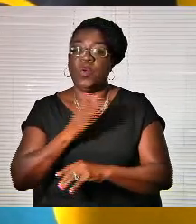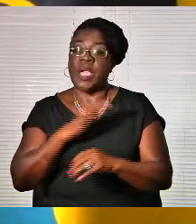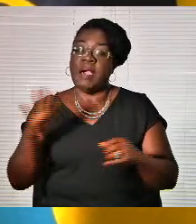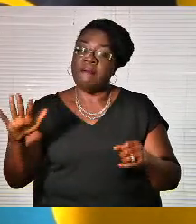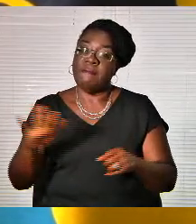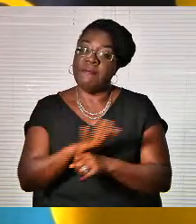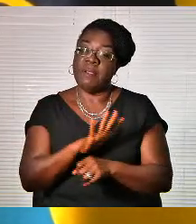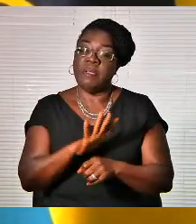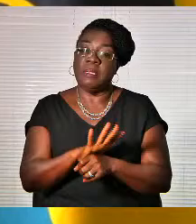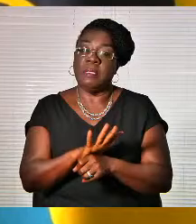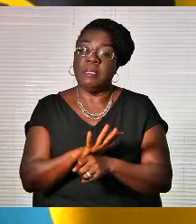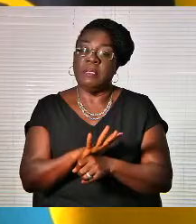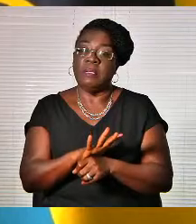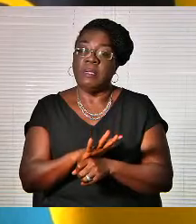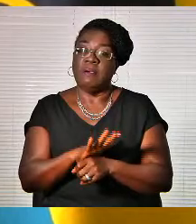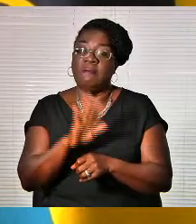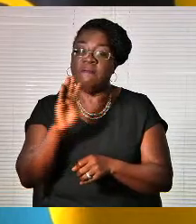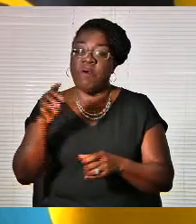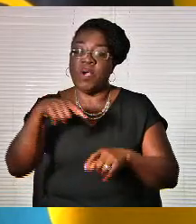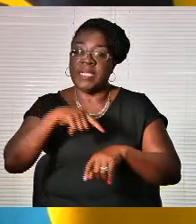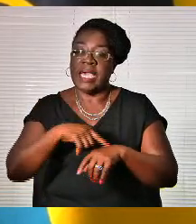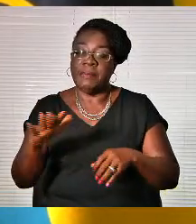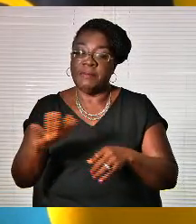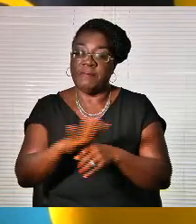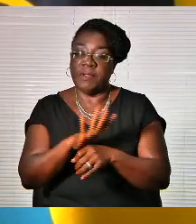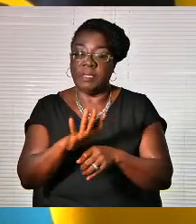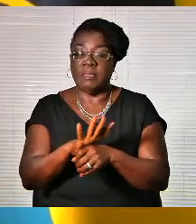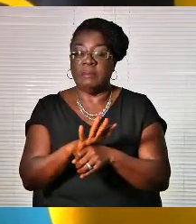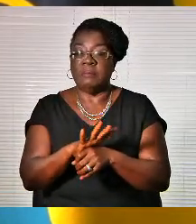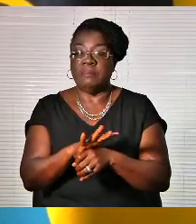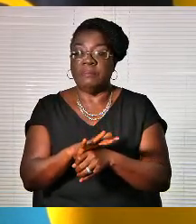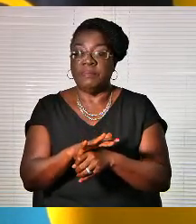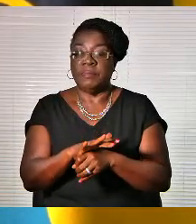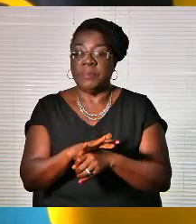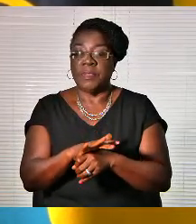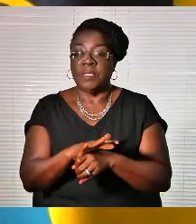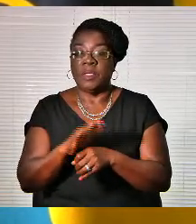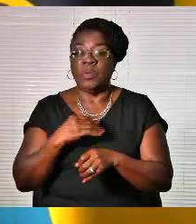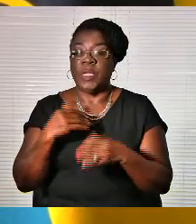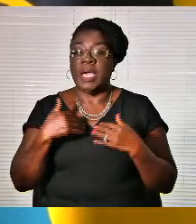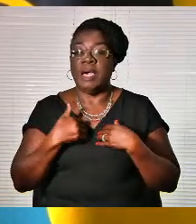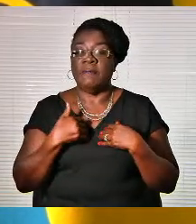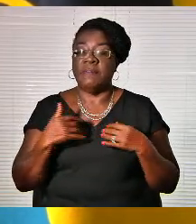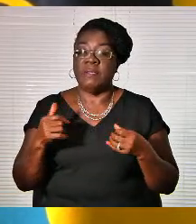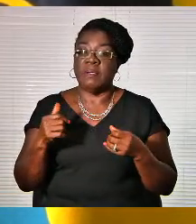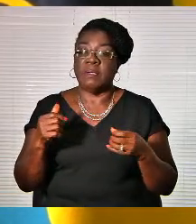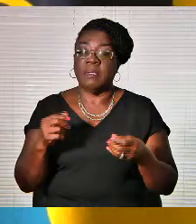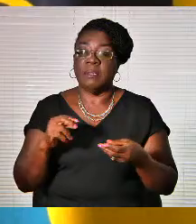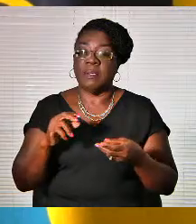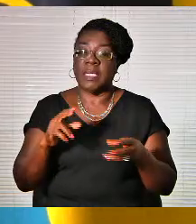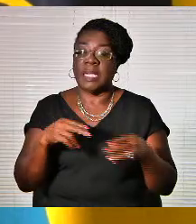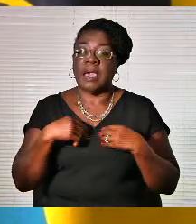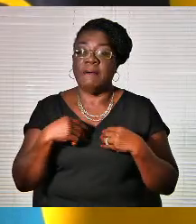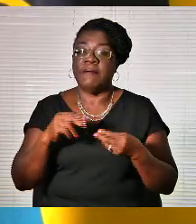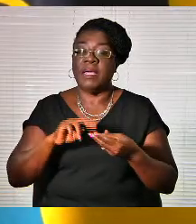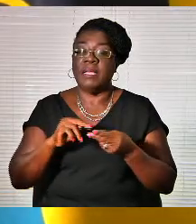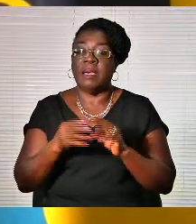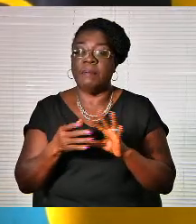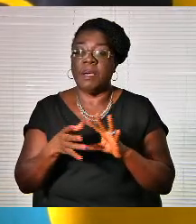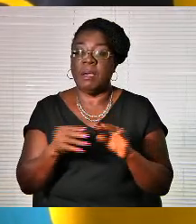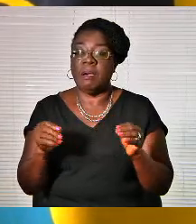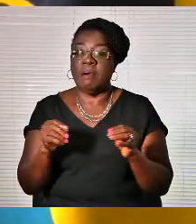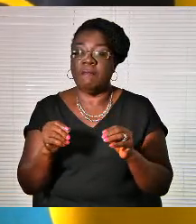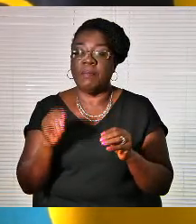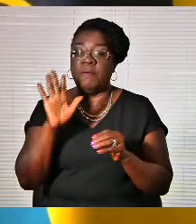capacity by about 4 times. We have a capacity in our main in hospital